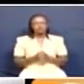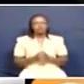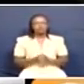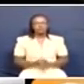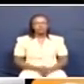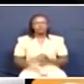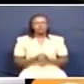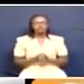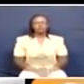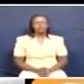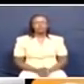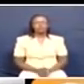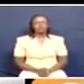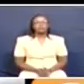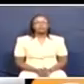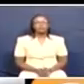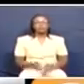is in Kenya.